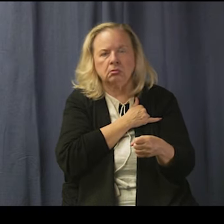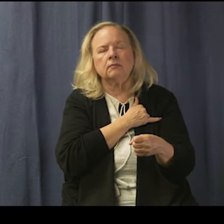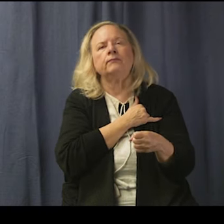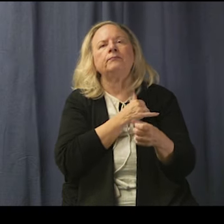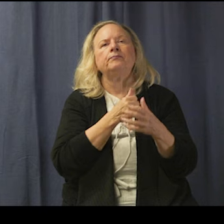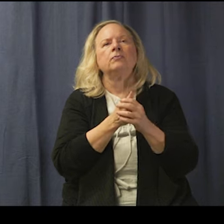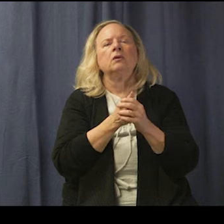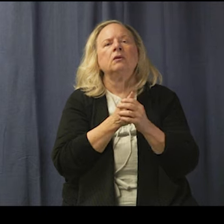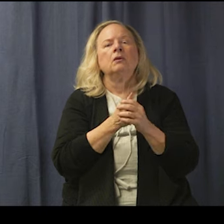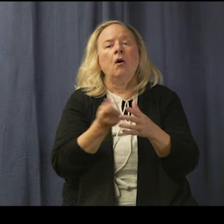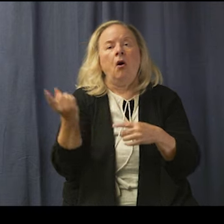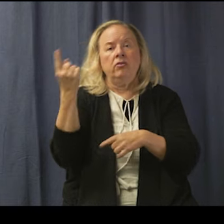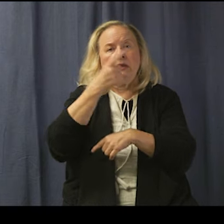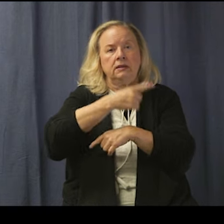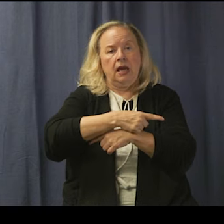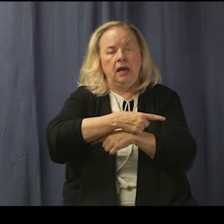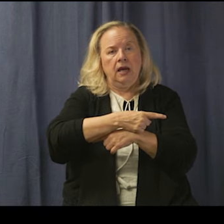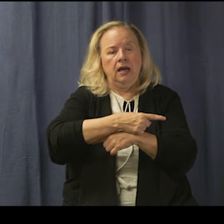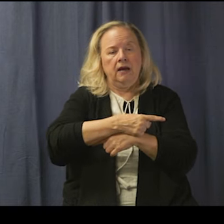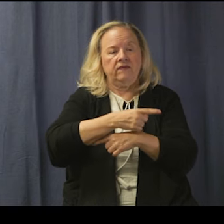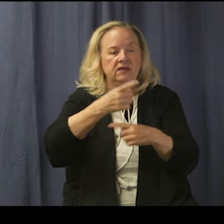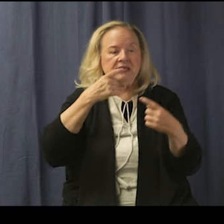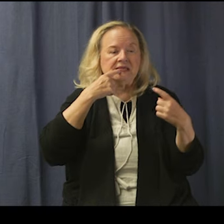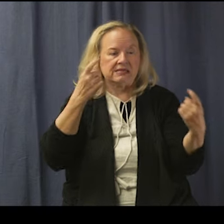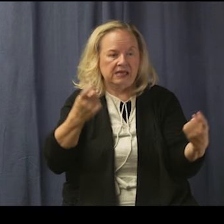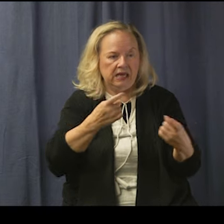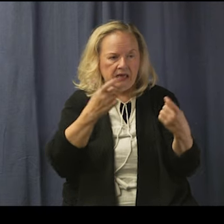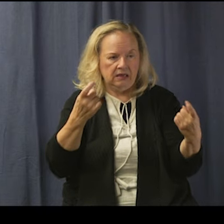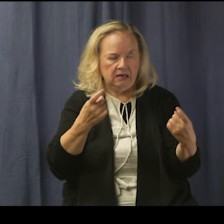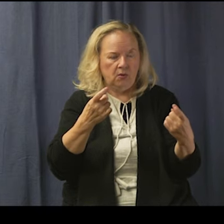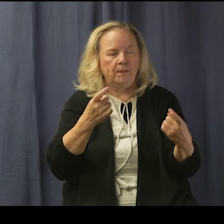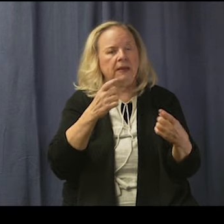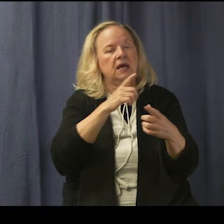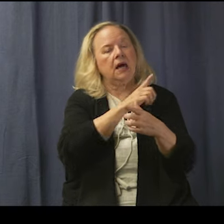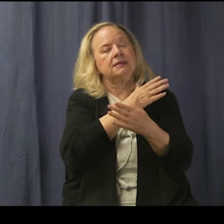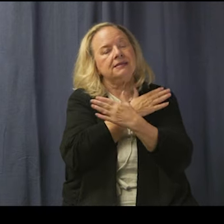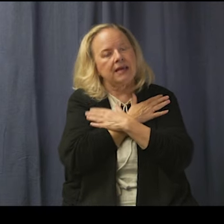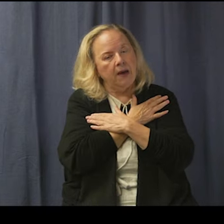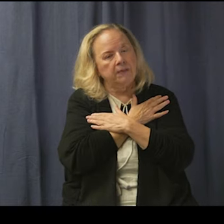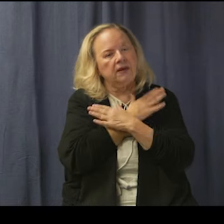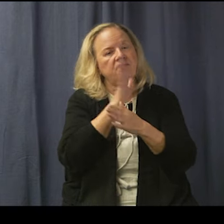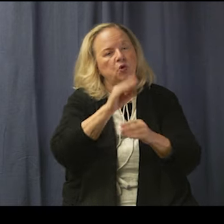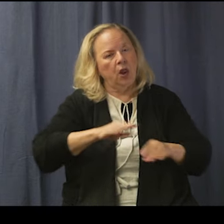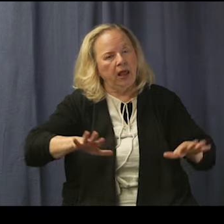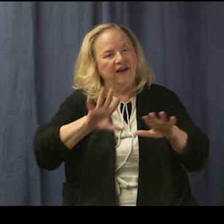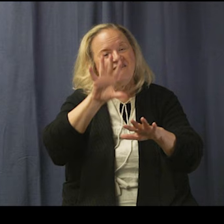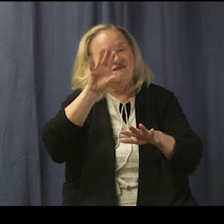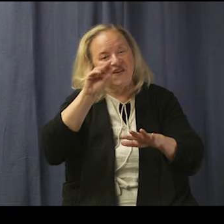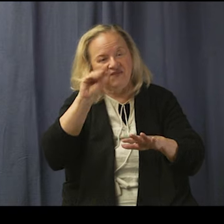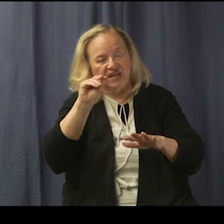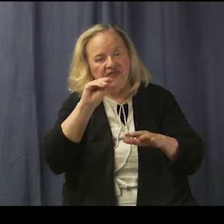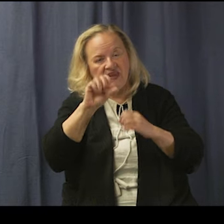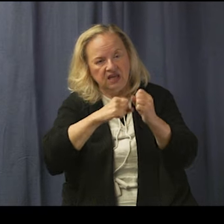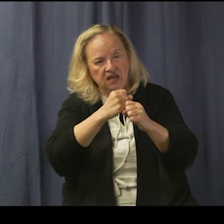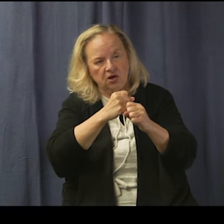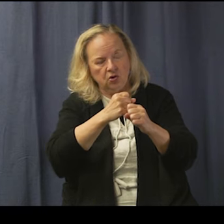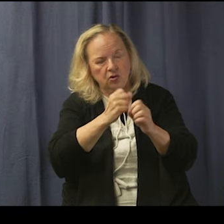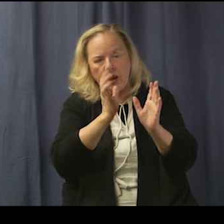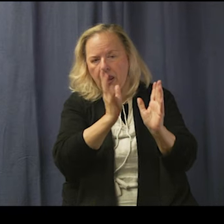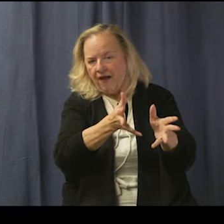says, on the day of taking away sin, let the horn be sounded through all your land. Let that 50th year be kept holy